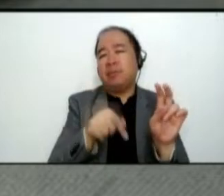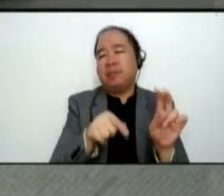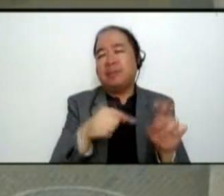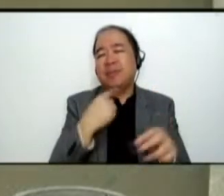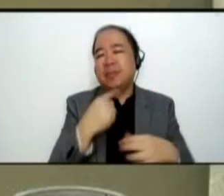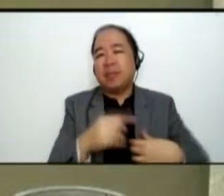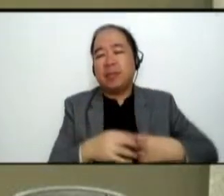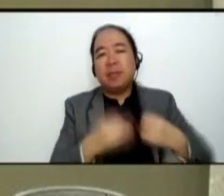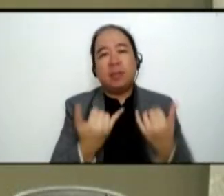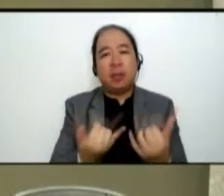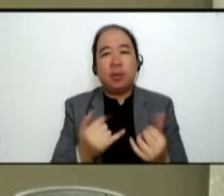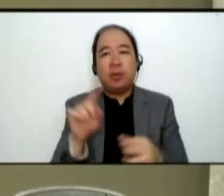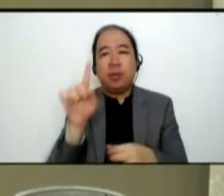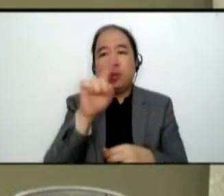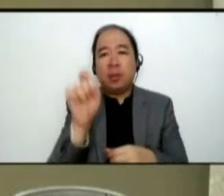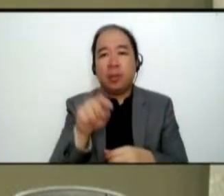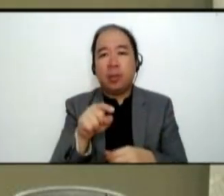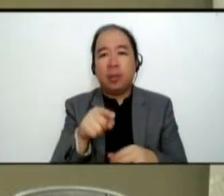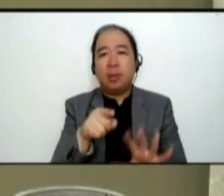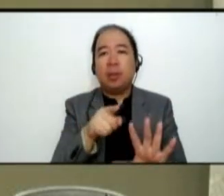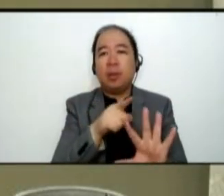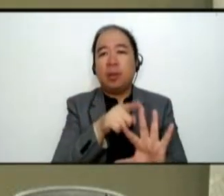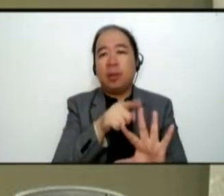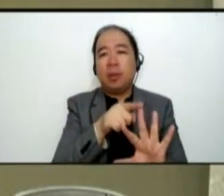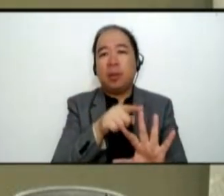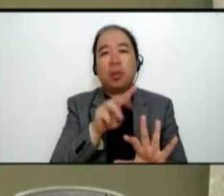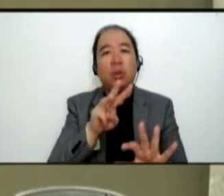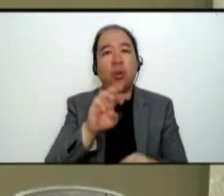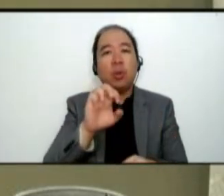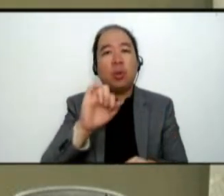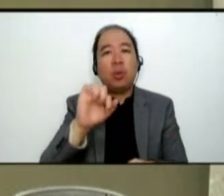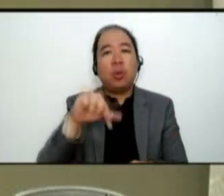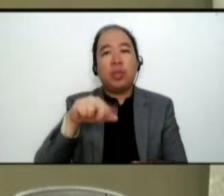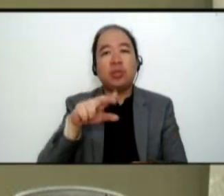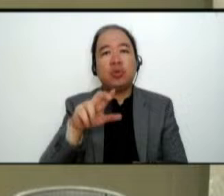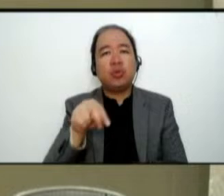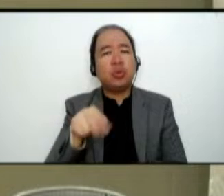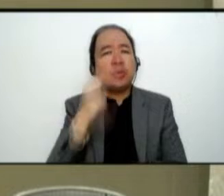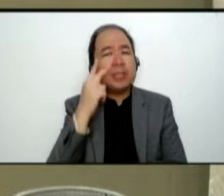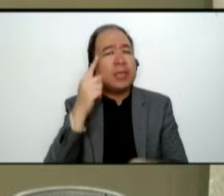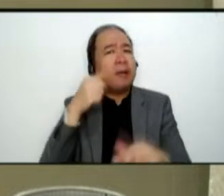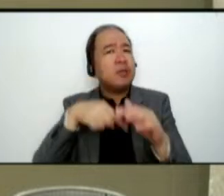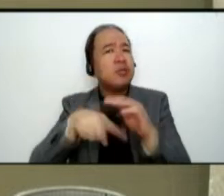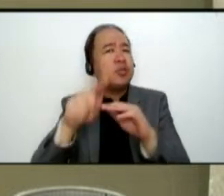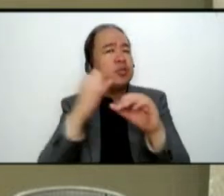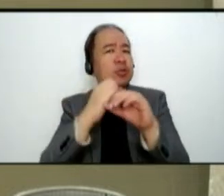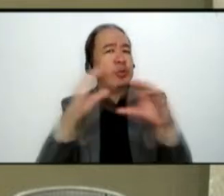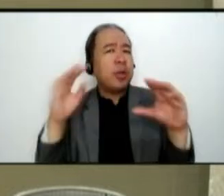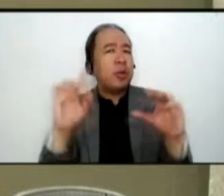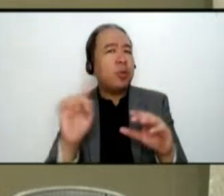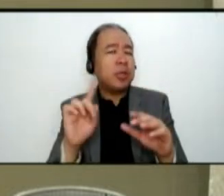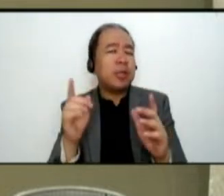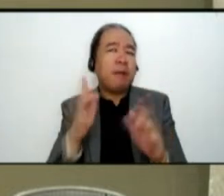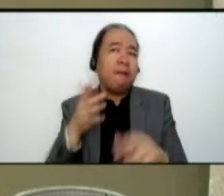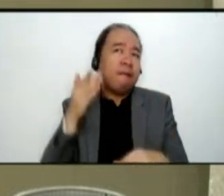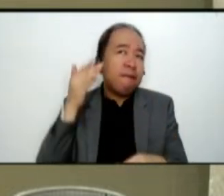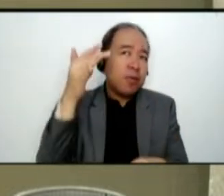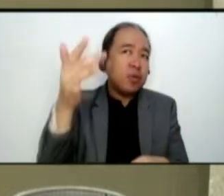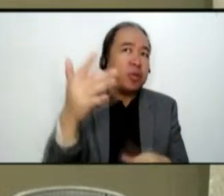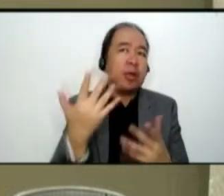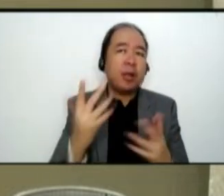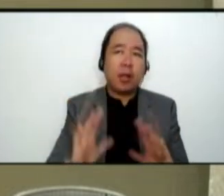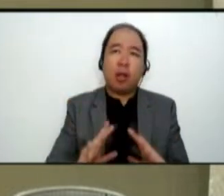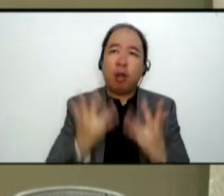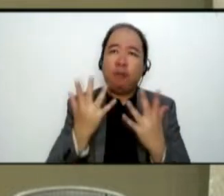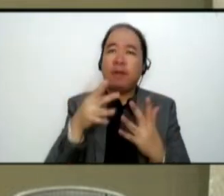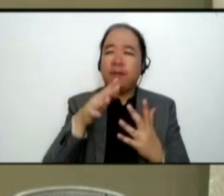goes to Mrs. Wai-Chan Lu. What do you foresee as future intergenerational living arrangements across the